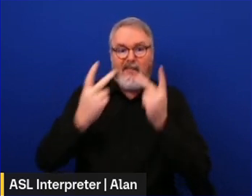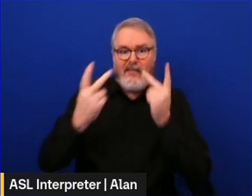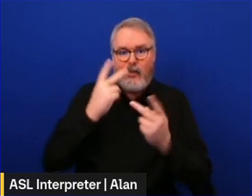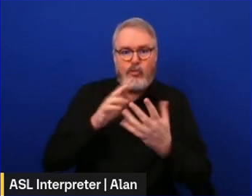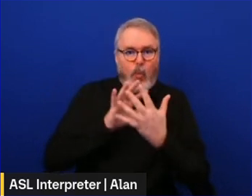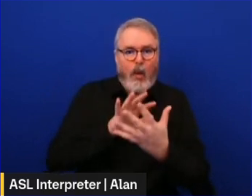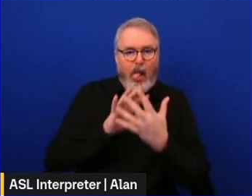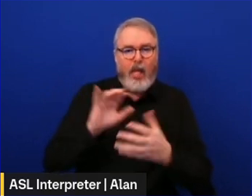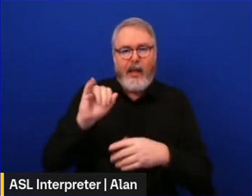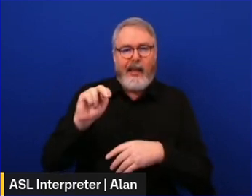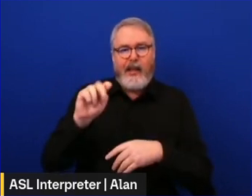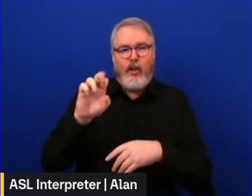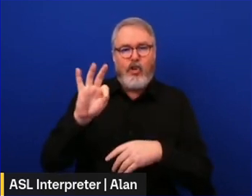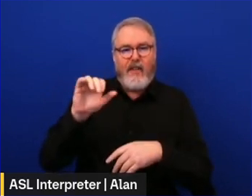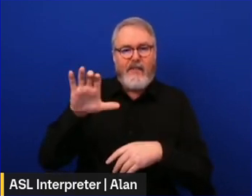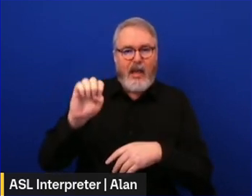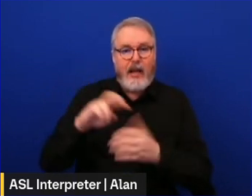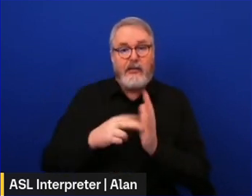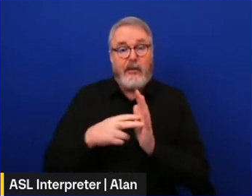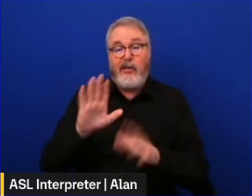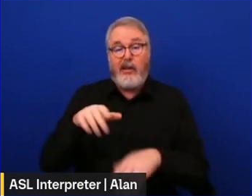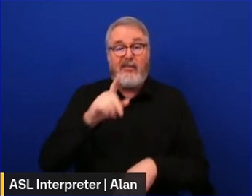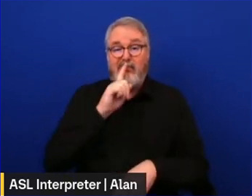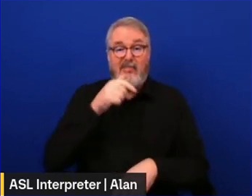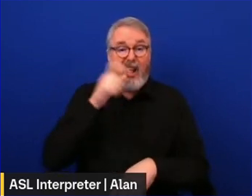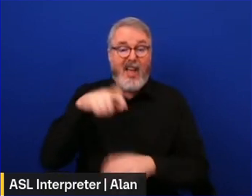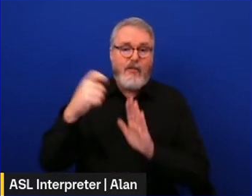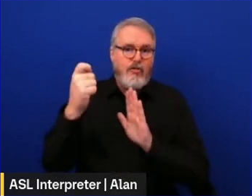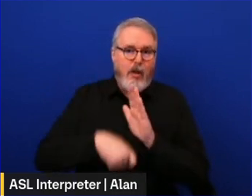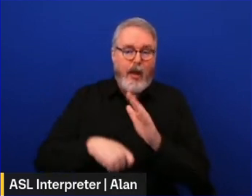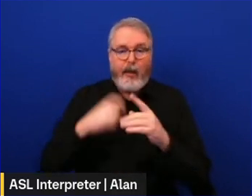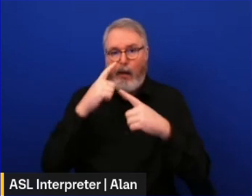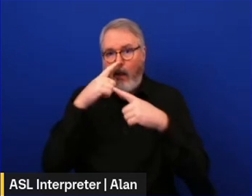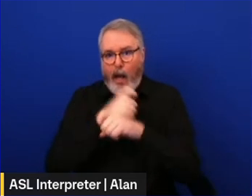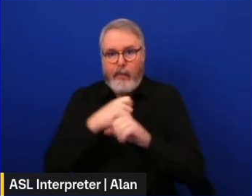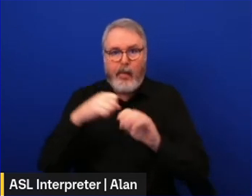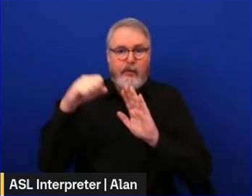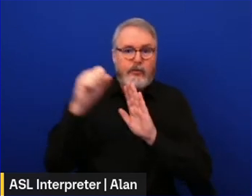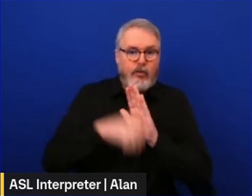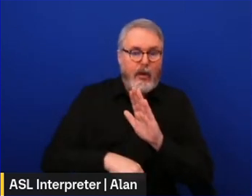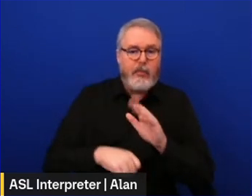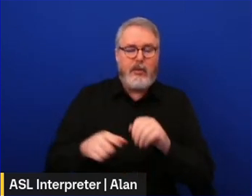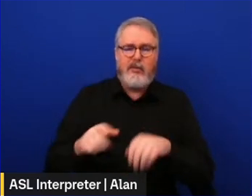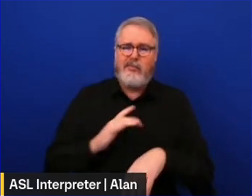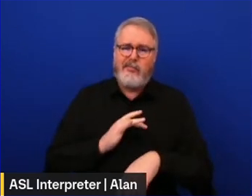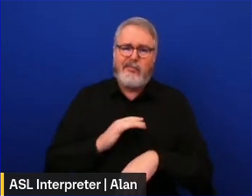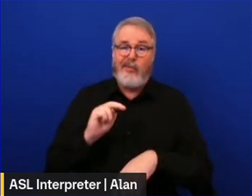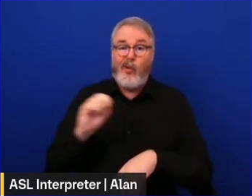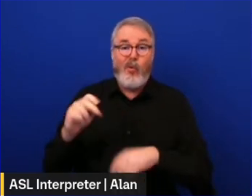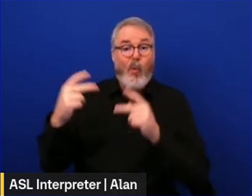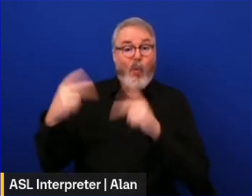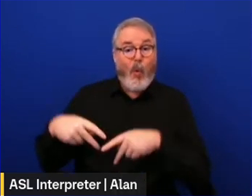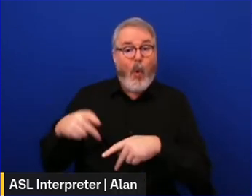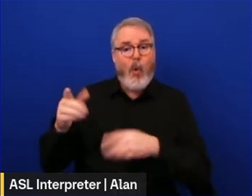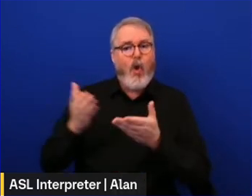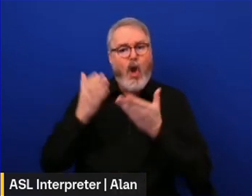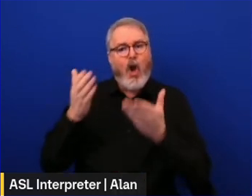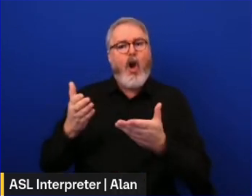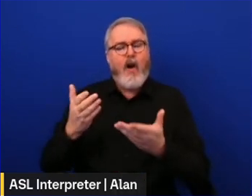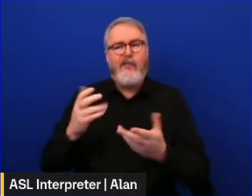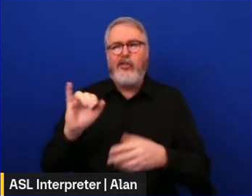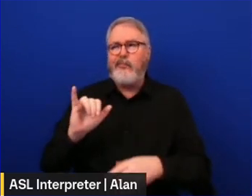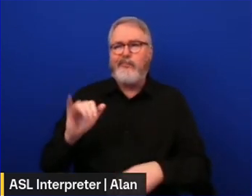goodbye to writing complex script. No-code platform offers an intuitive, for